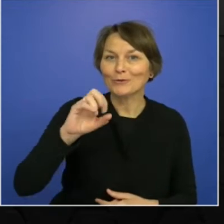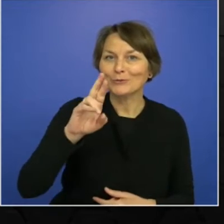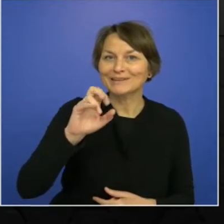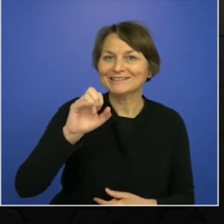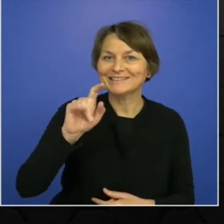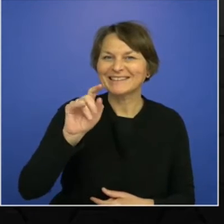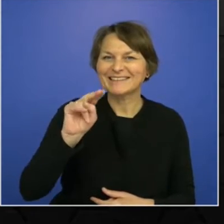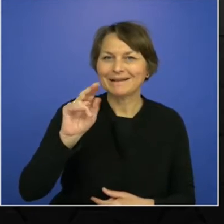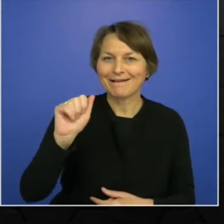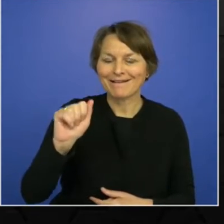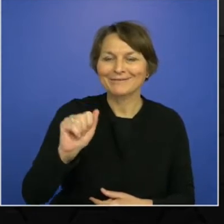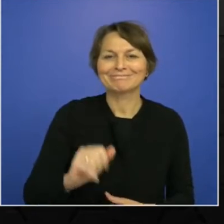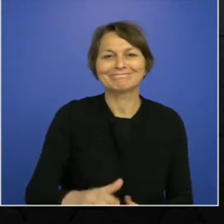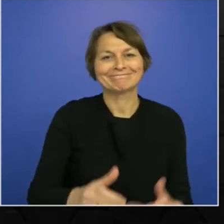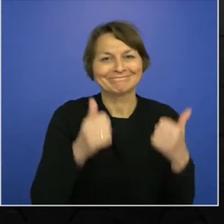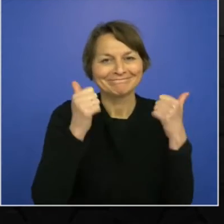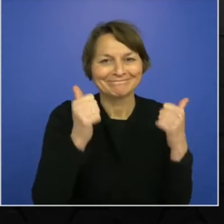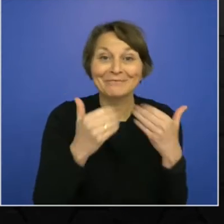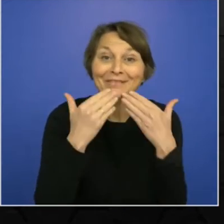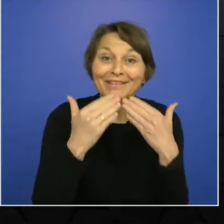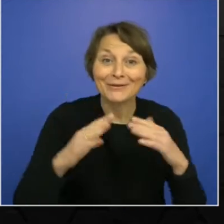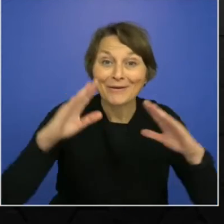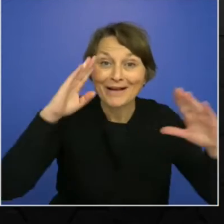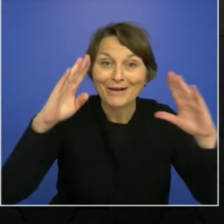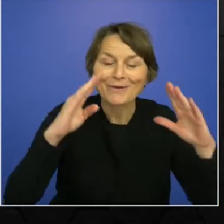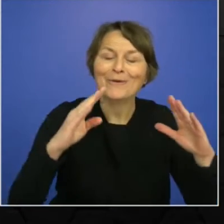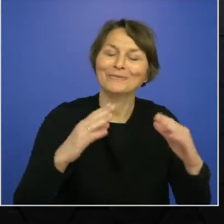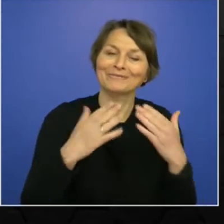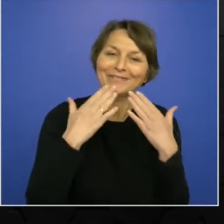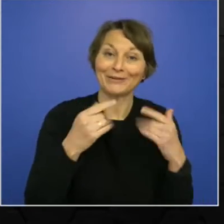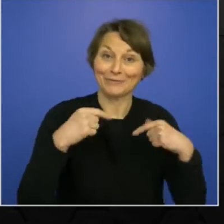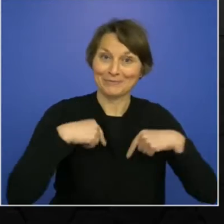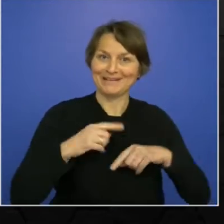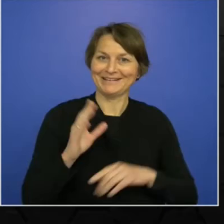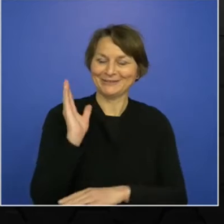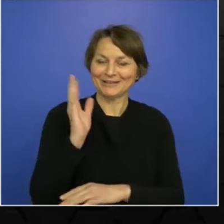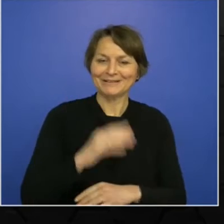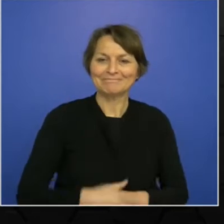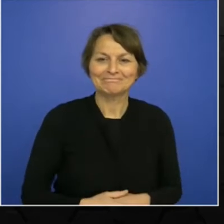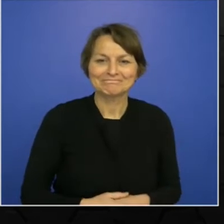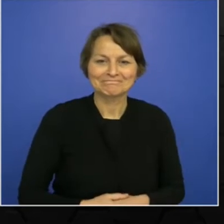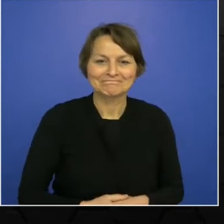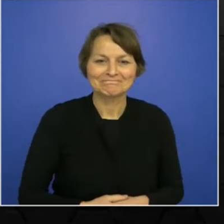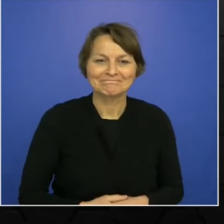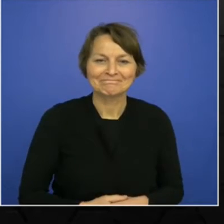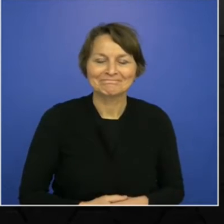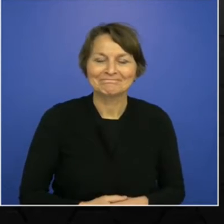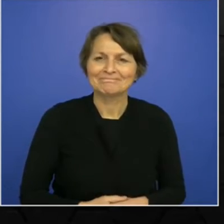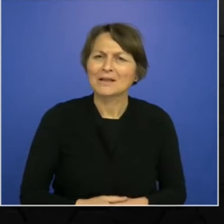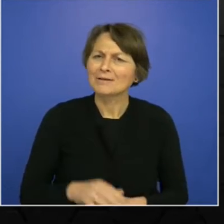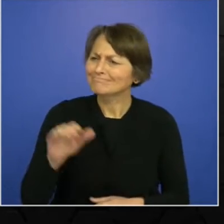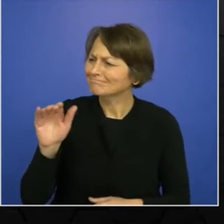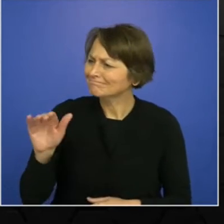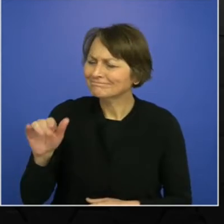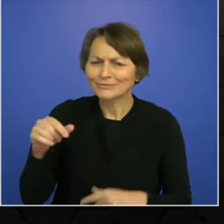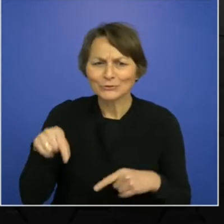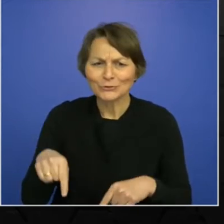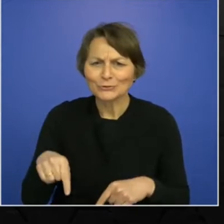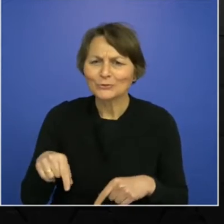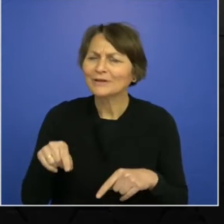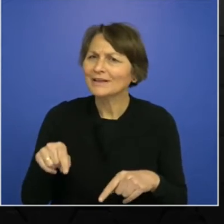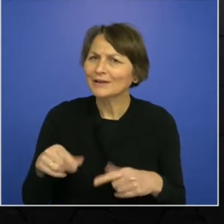much for having me today. Yeah, and really looking forward to this particular session. I'm really interested in knowing how we, go ahead